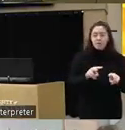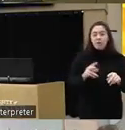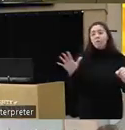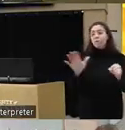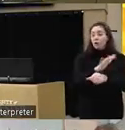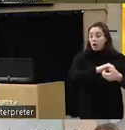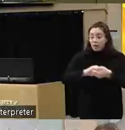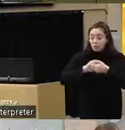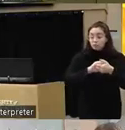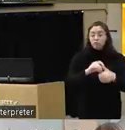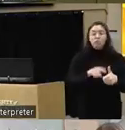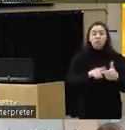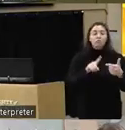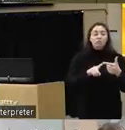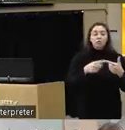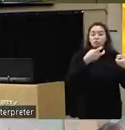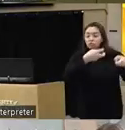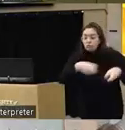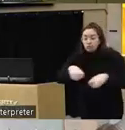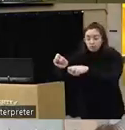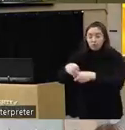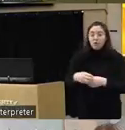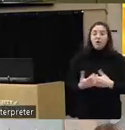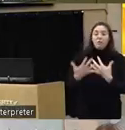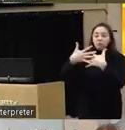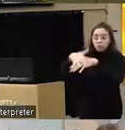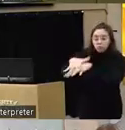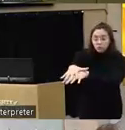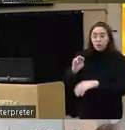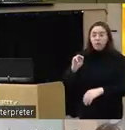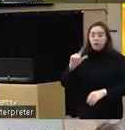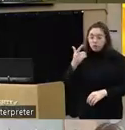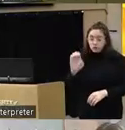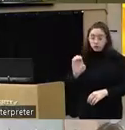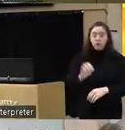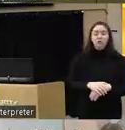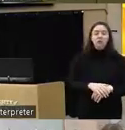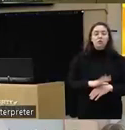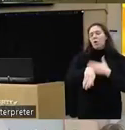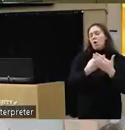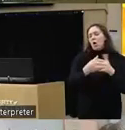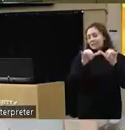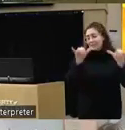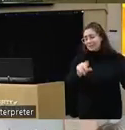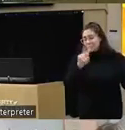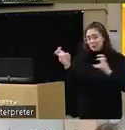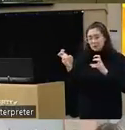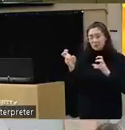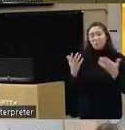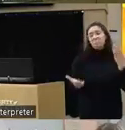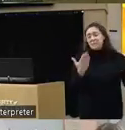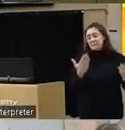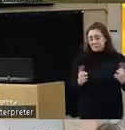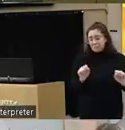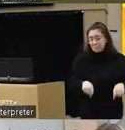collaboration, transformed and merged, resolved most or all systems issues, which sounds like an impossibility